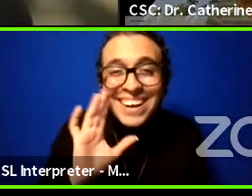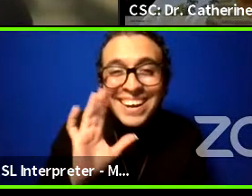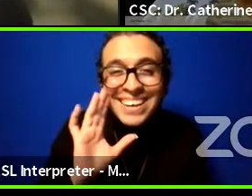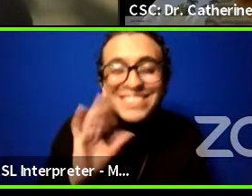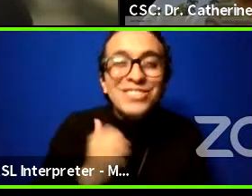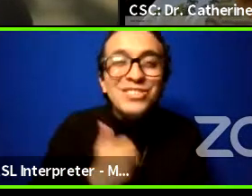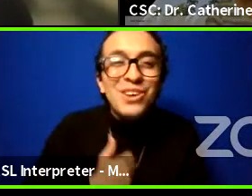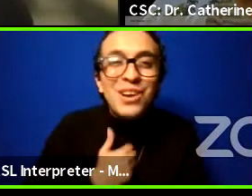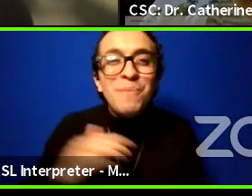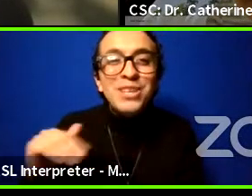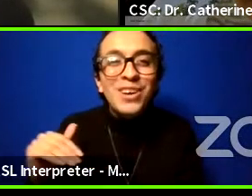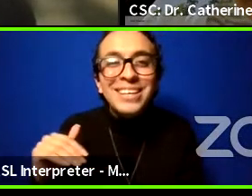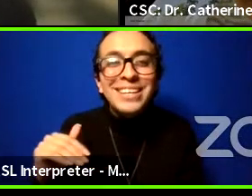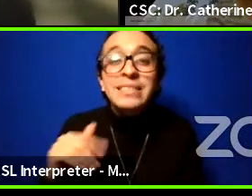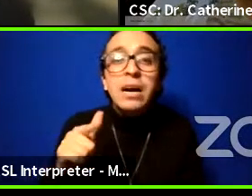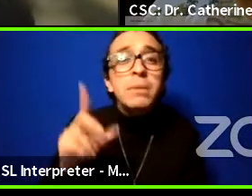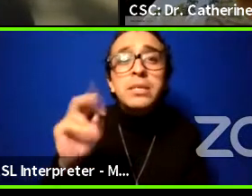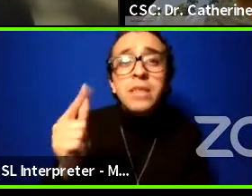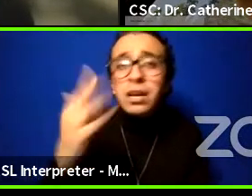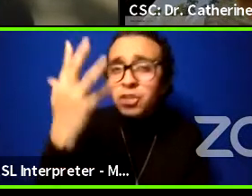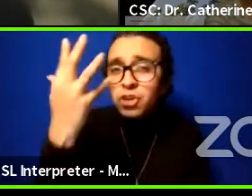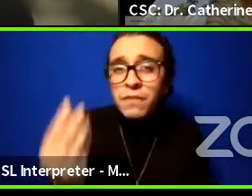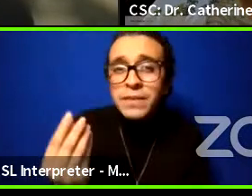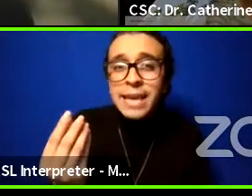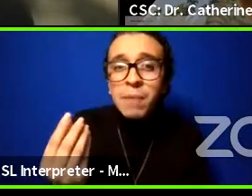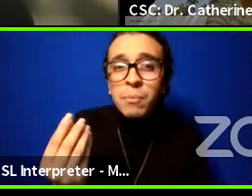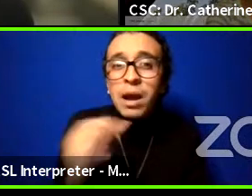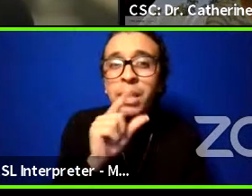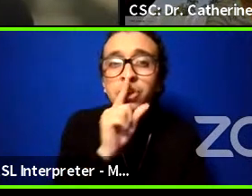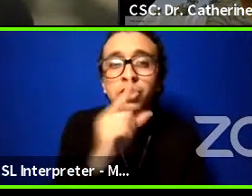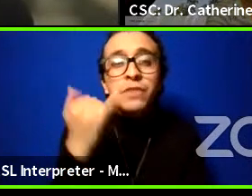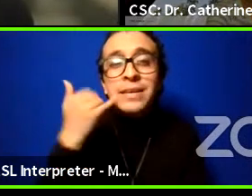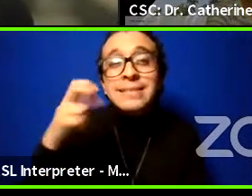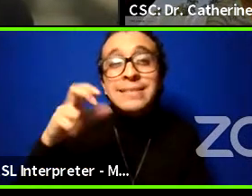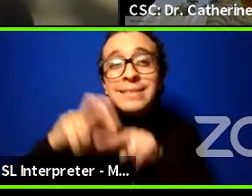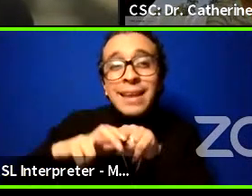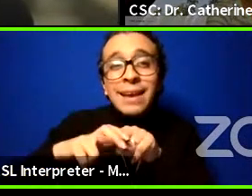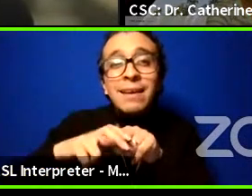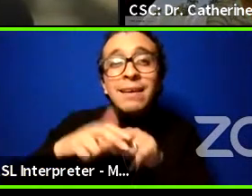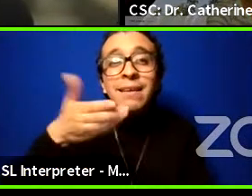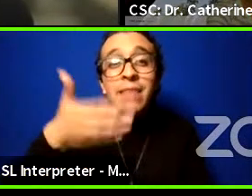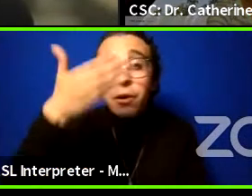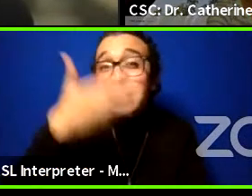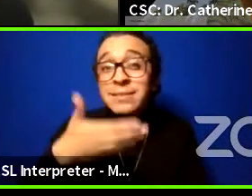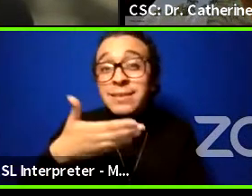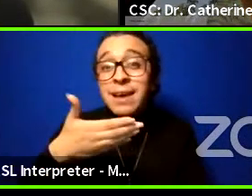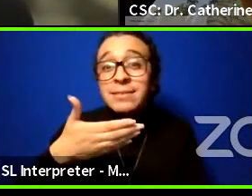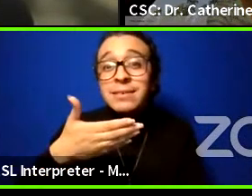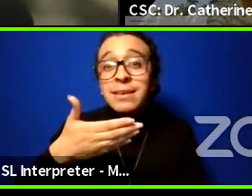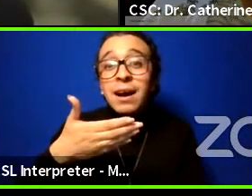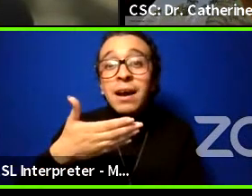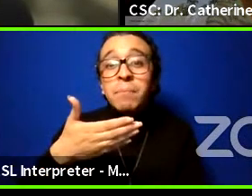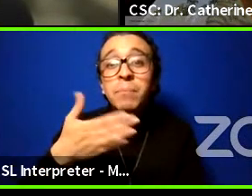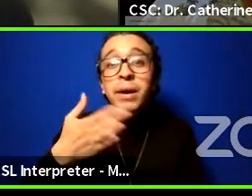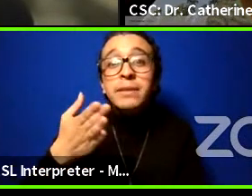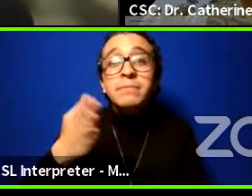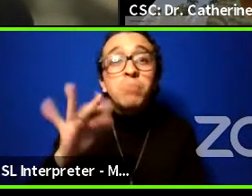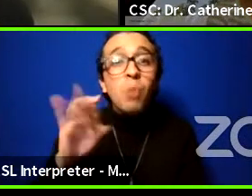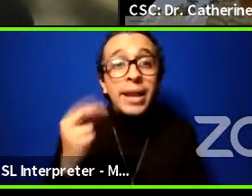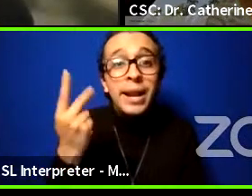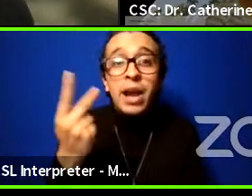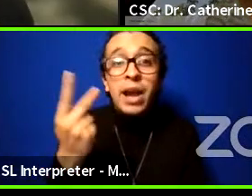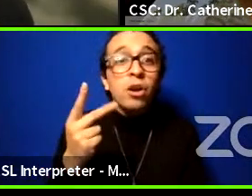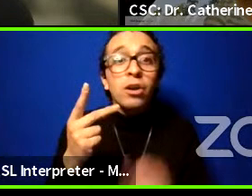Hi guys, sorry for my tardiness. Doug turned off his camera. I'm not sure if he's sitting there at his desk,